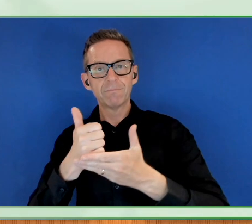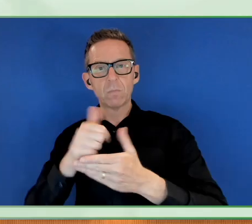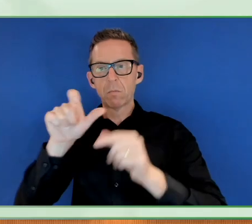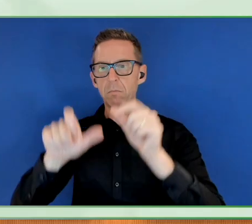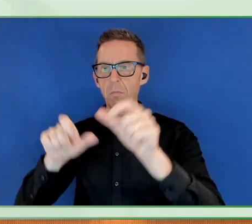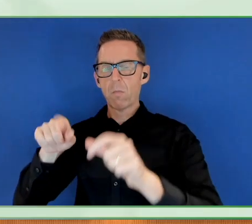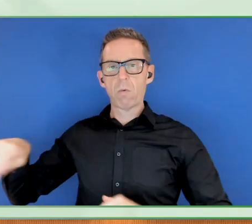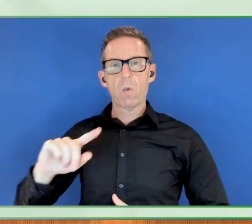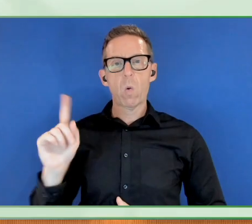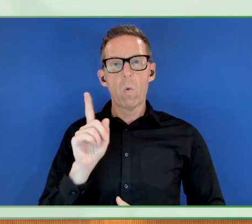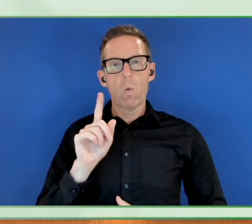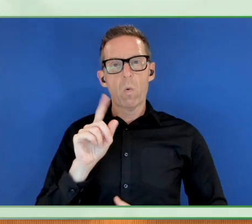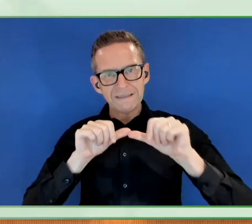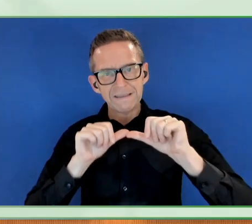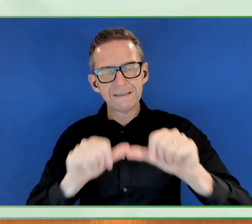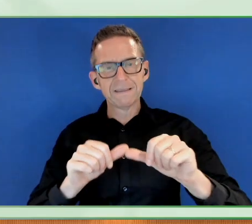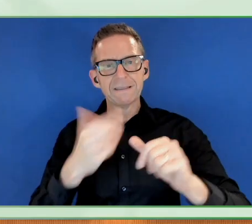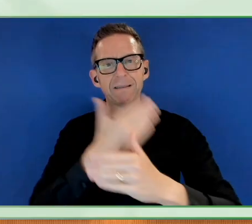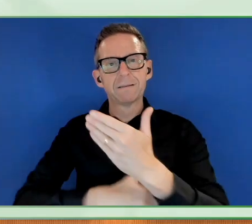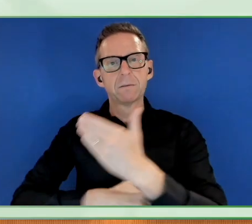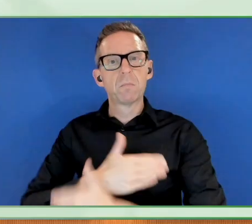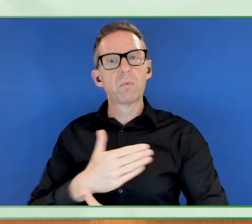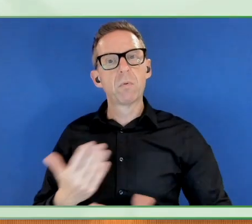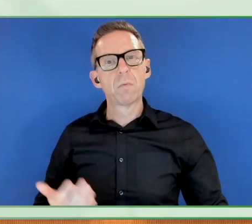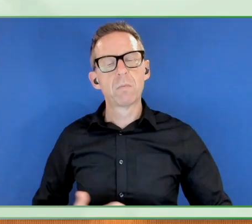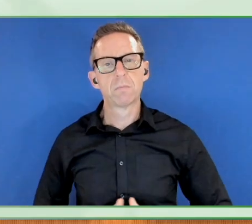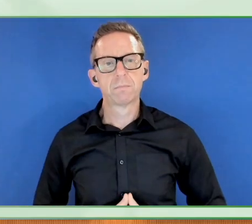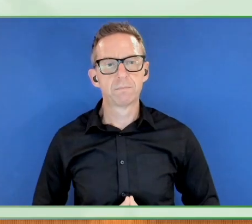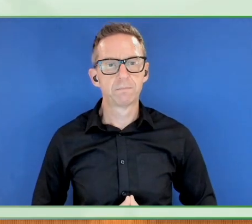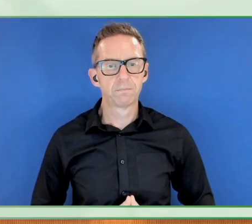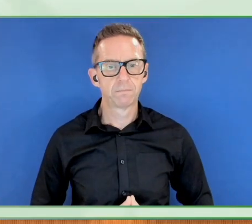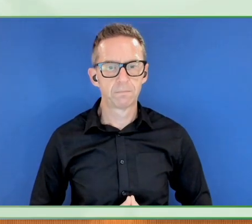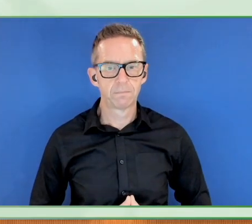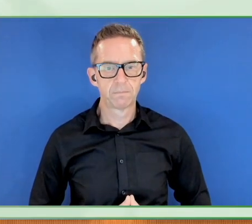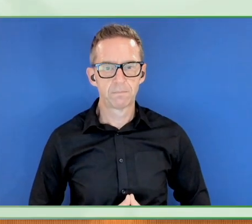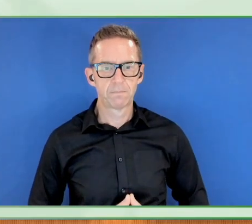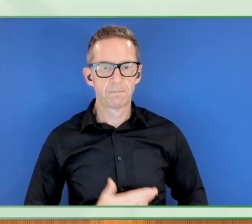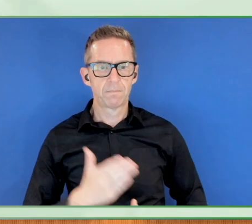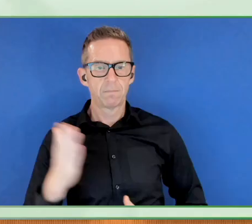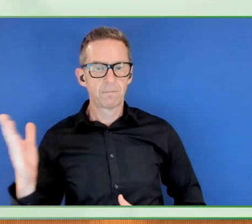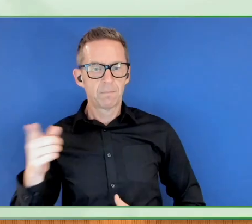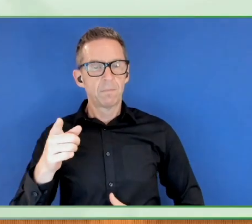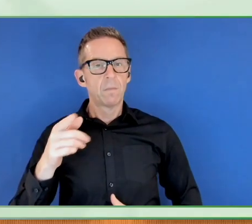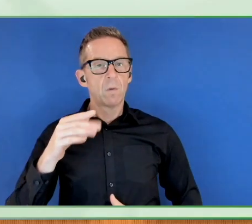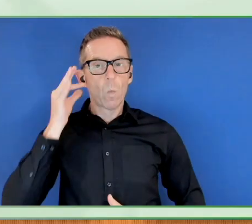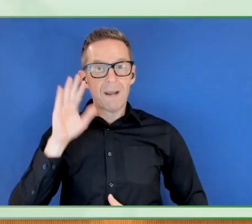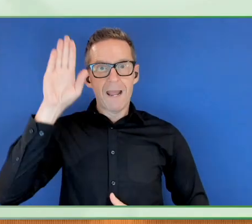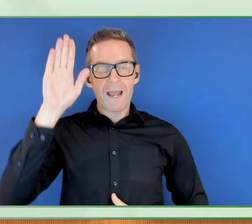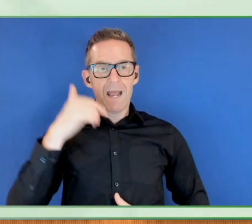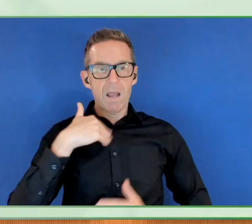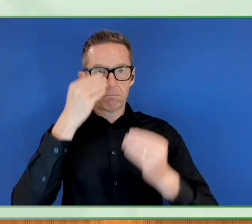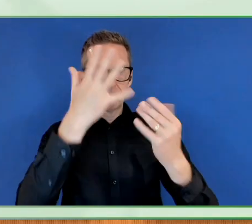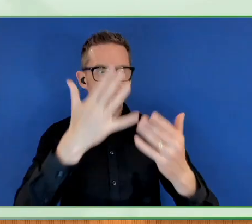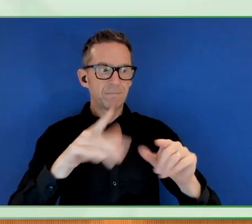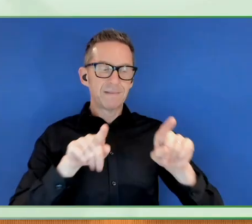So, for example, Sigbjorn, if you don't mind, I can give an example from education that's like just jumping out of my